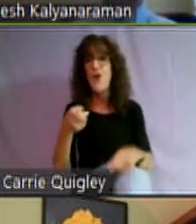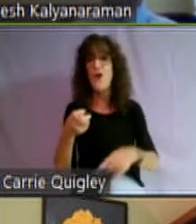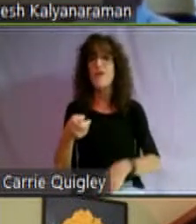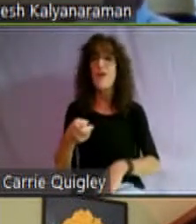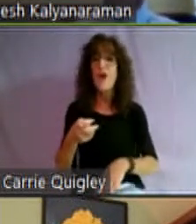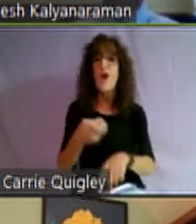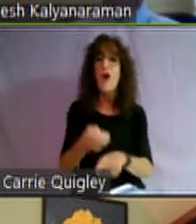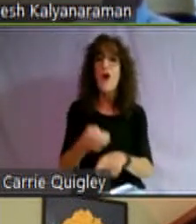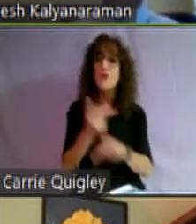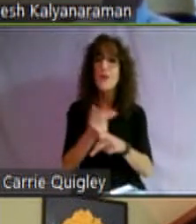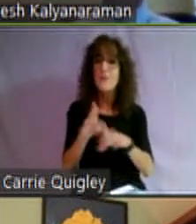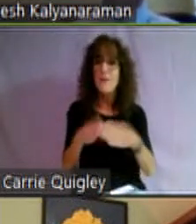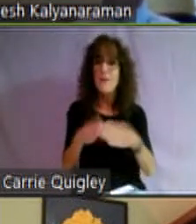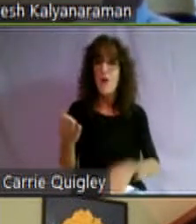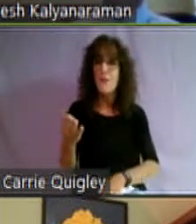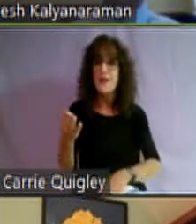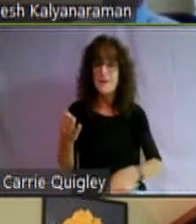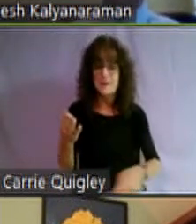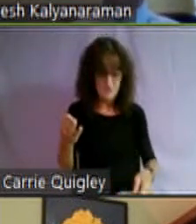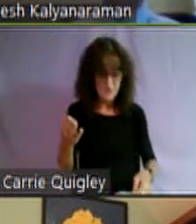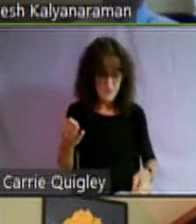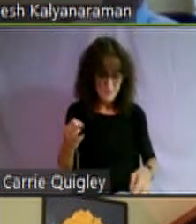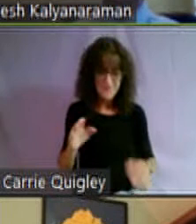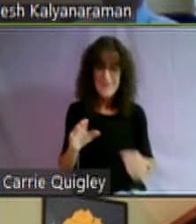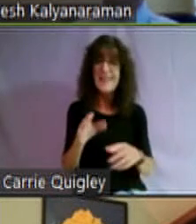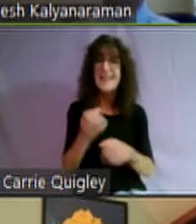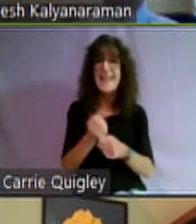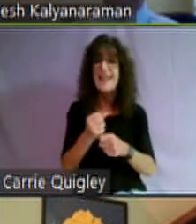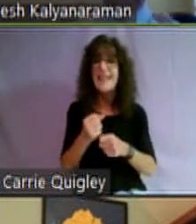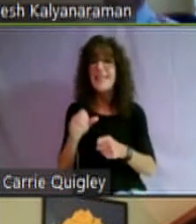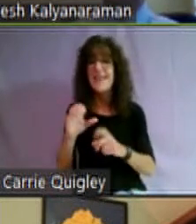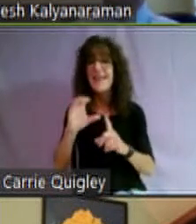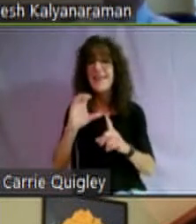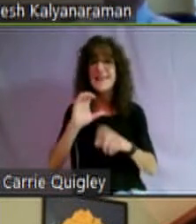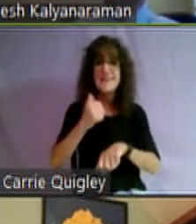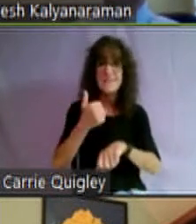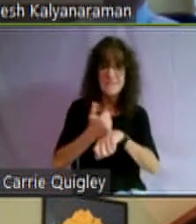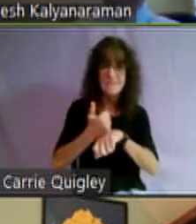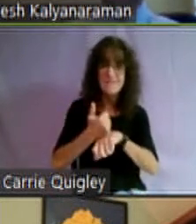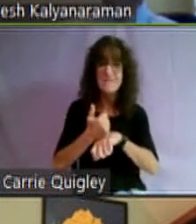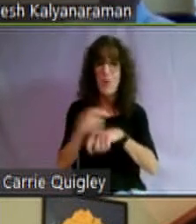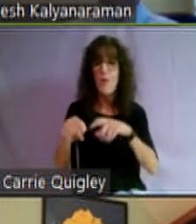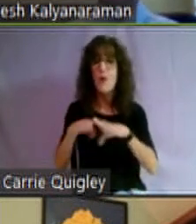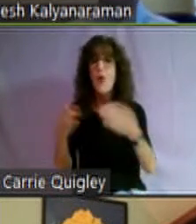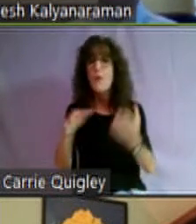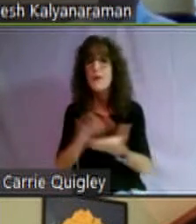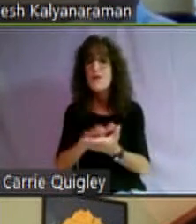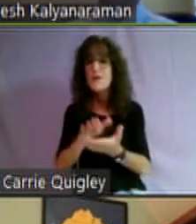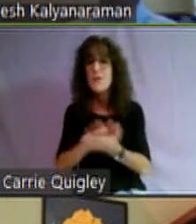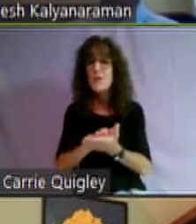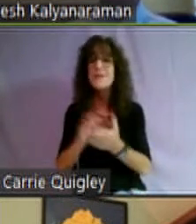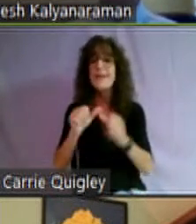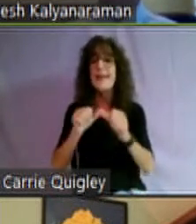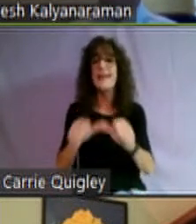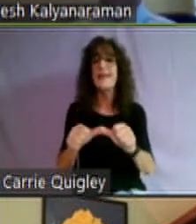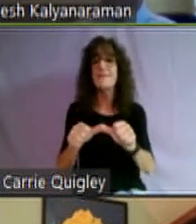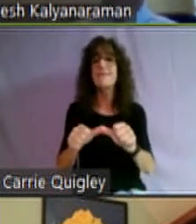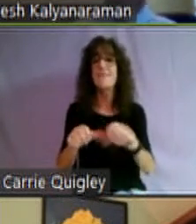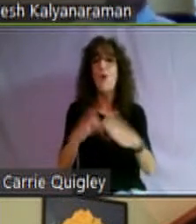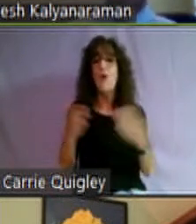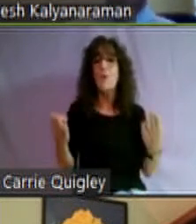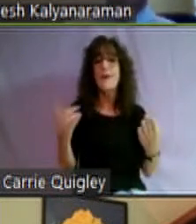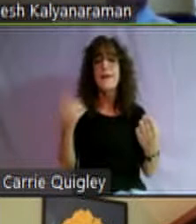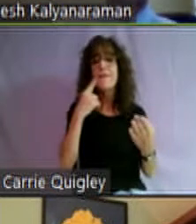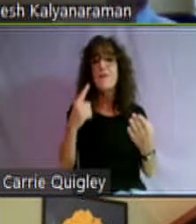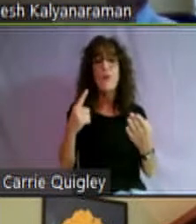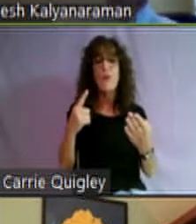really what this is about. This is about getting the conditions in place so that we can, once we open schools, we can keep them open, ideally for the duration